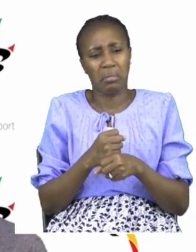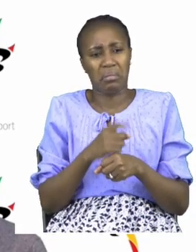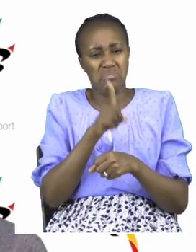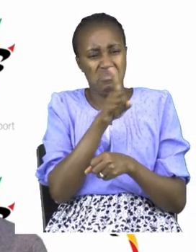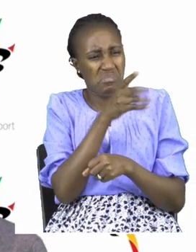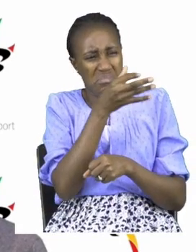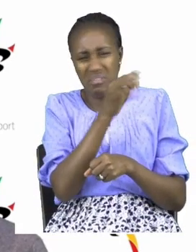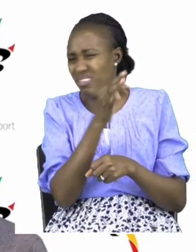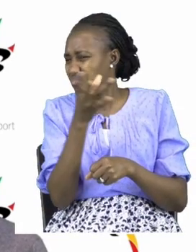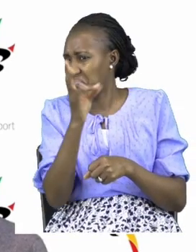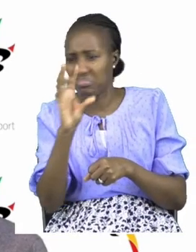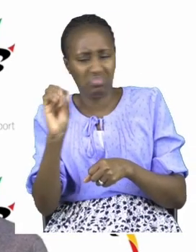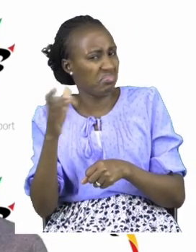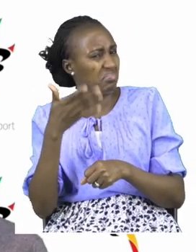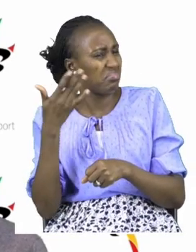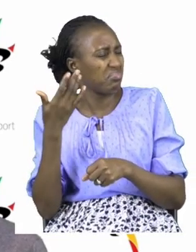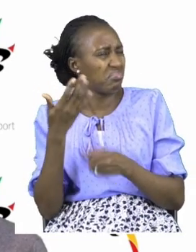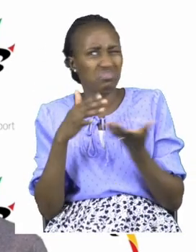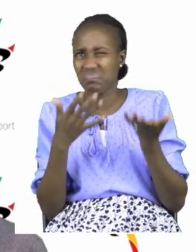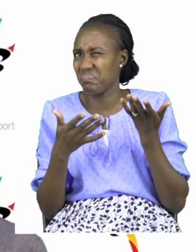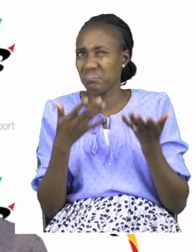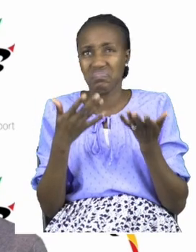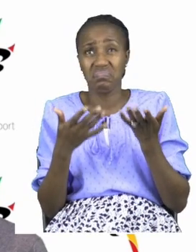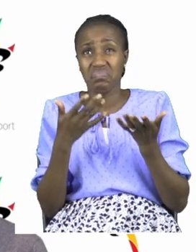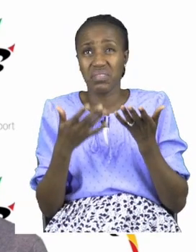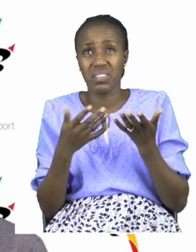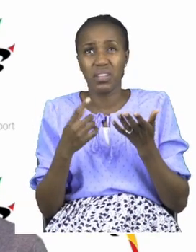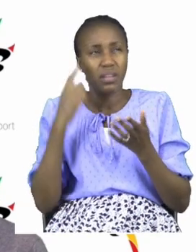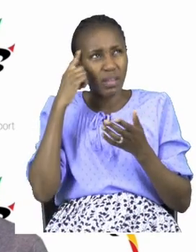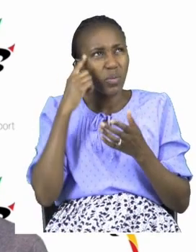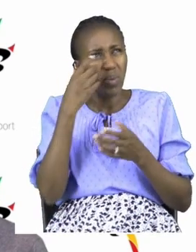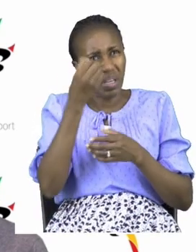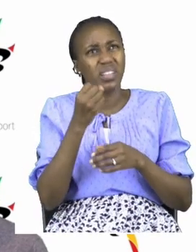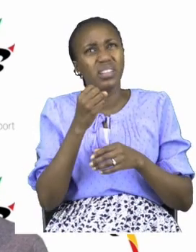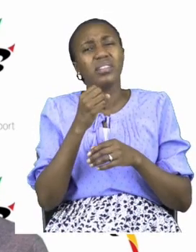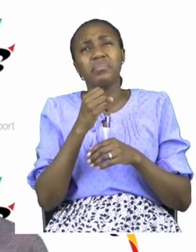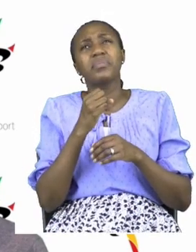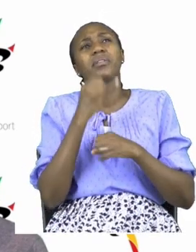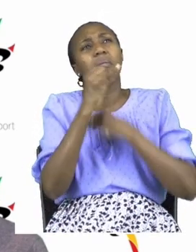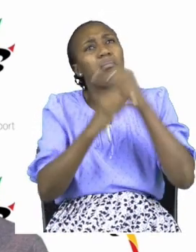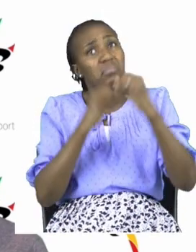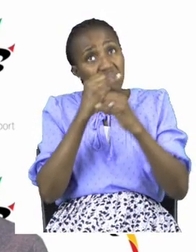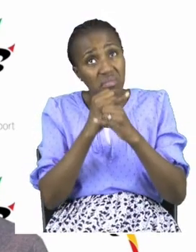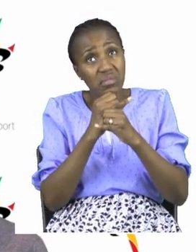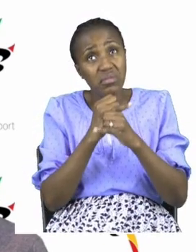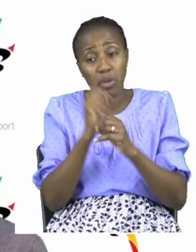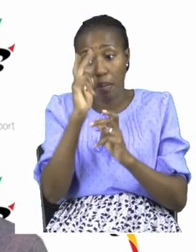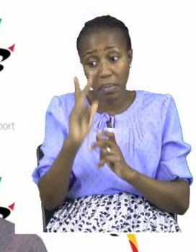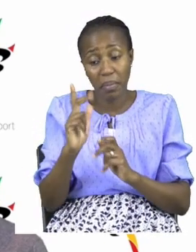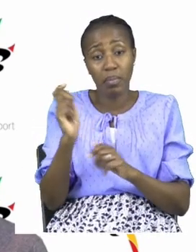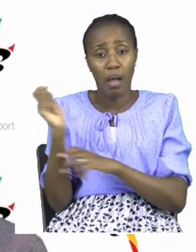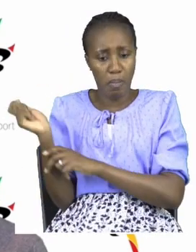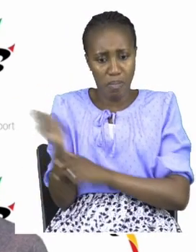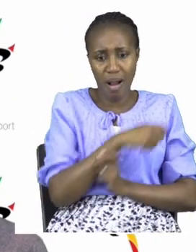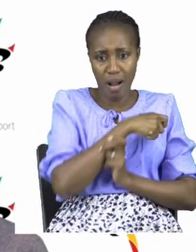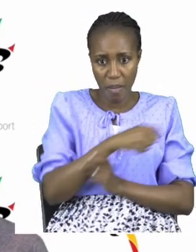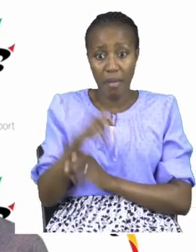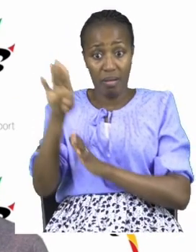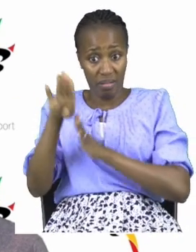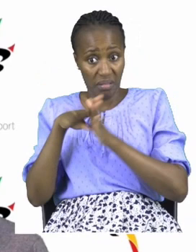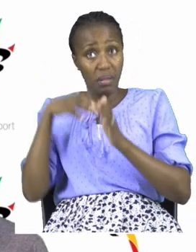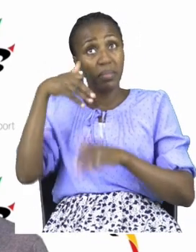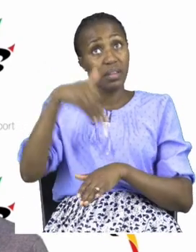used to receive international tennis players in Namibia, stopping over here before they go and